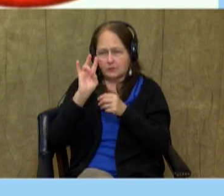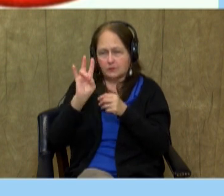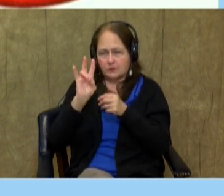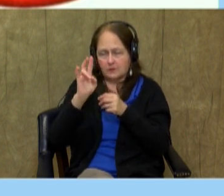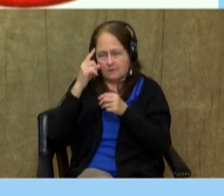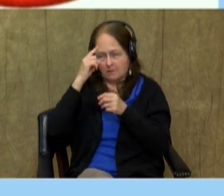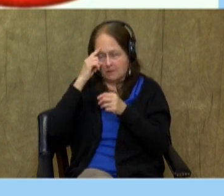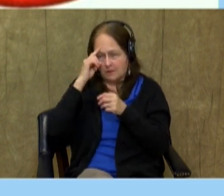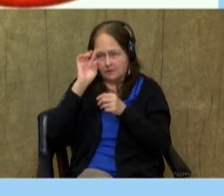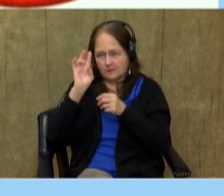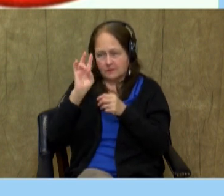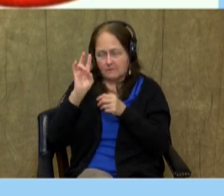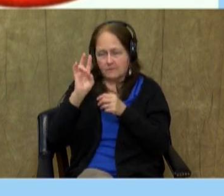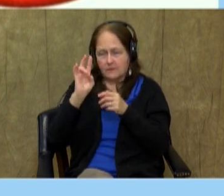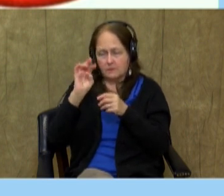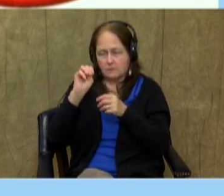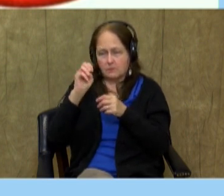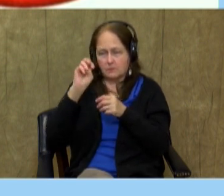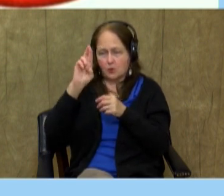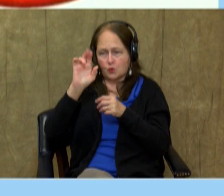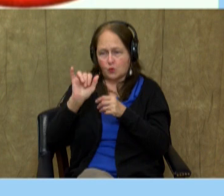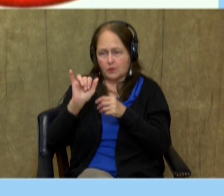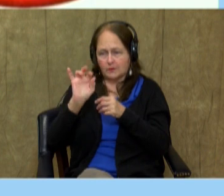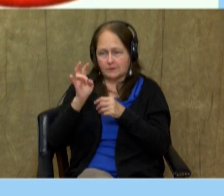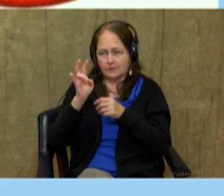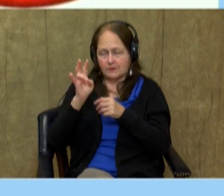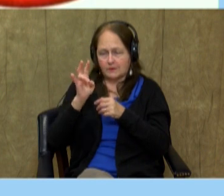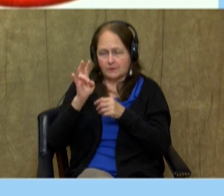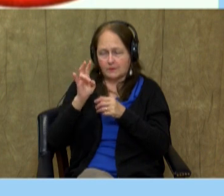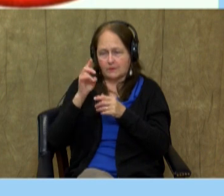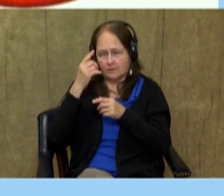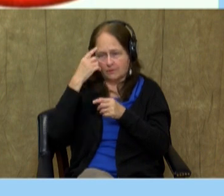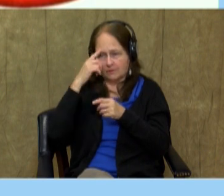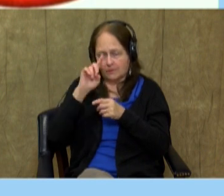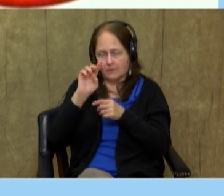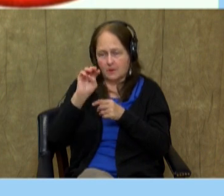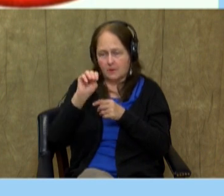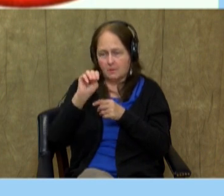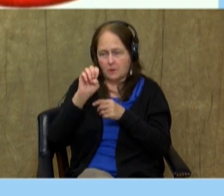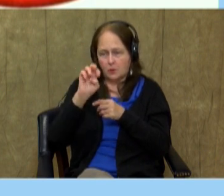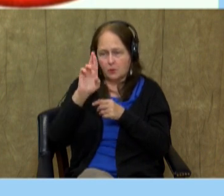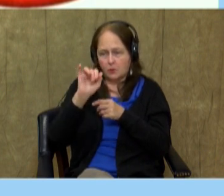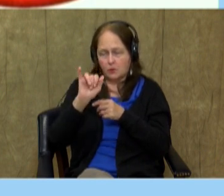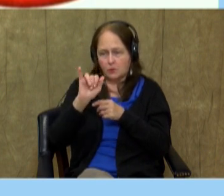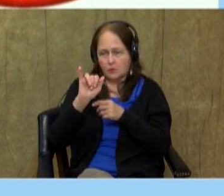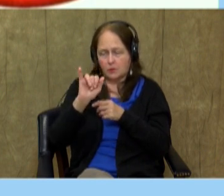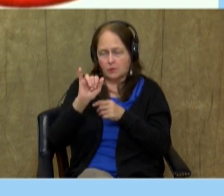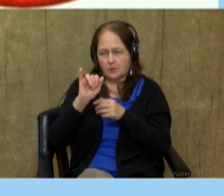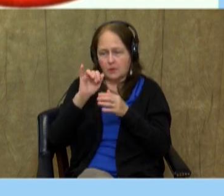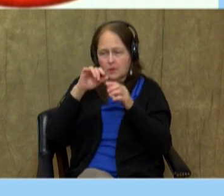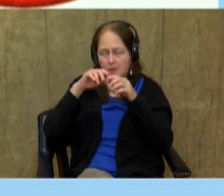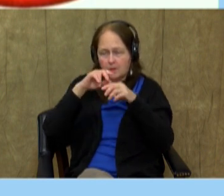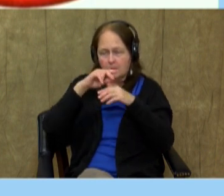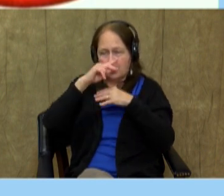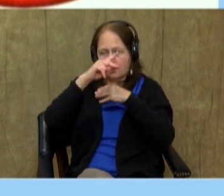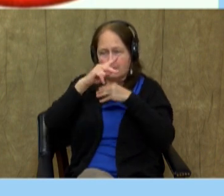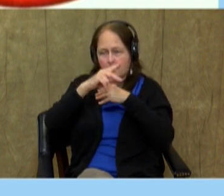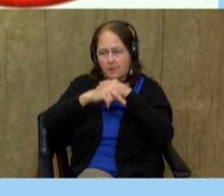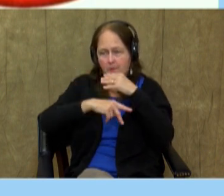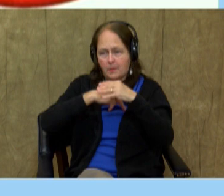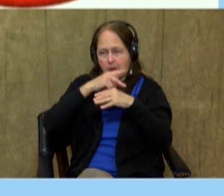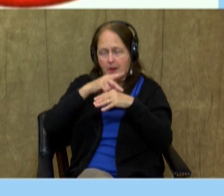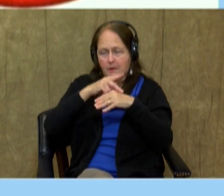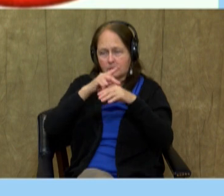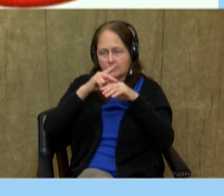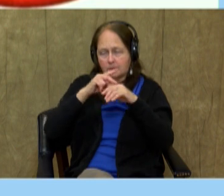for the Mercury 7, and then this is actually the symbol for Mercury and as a planet